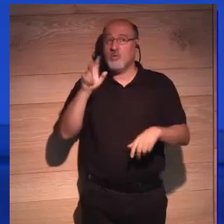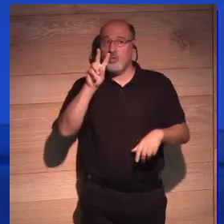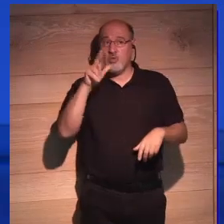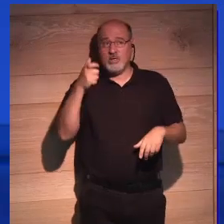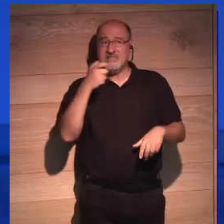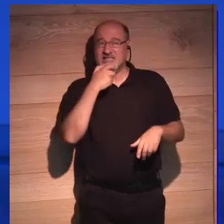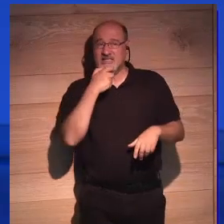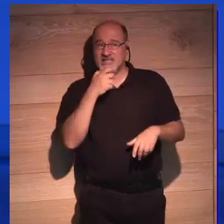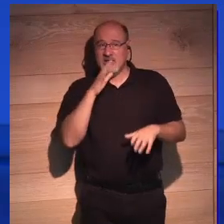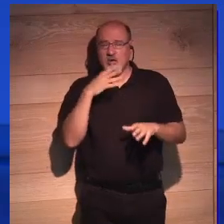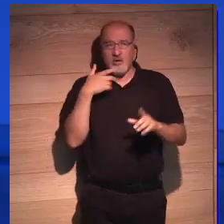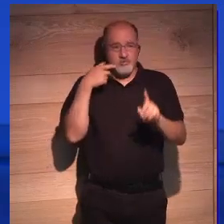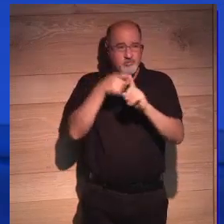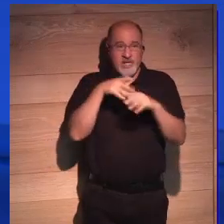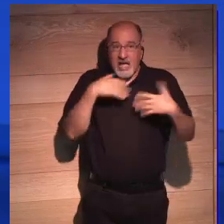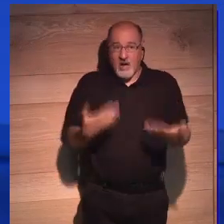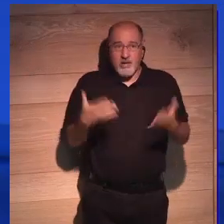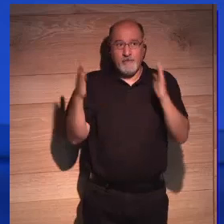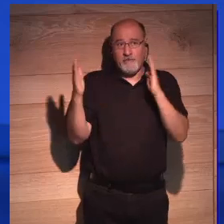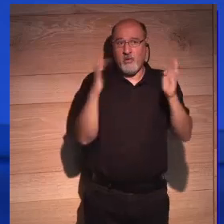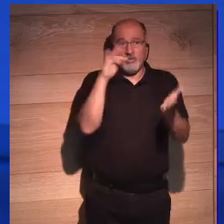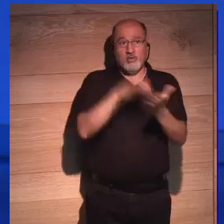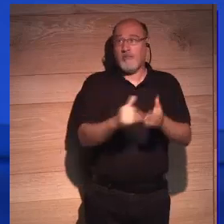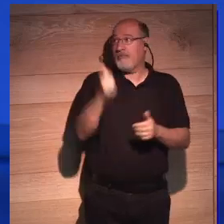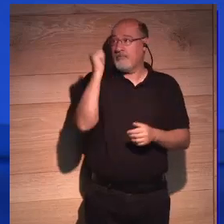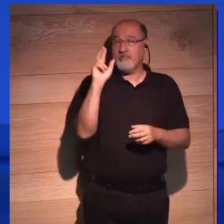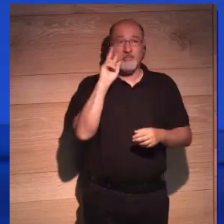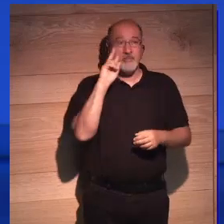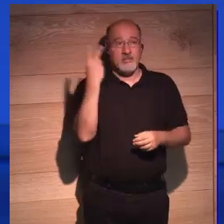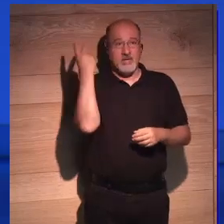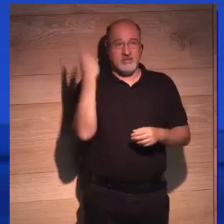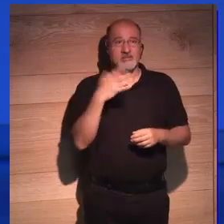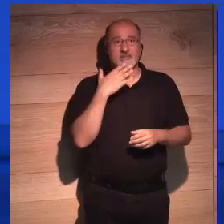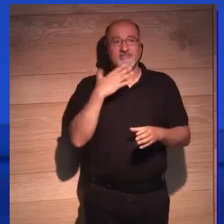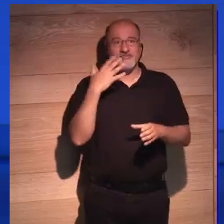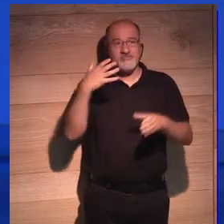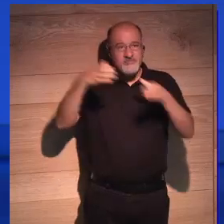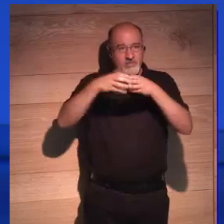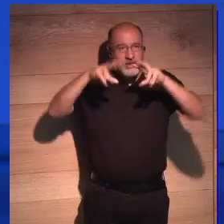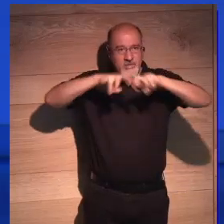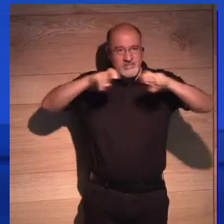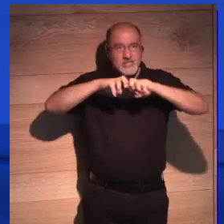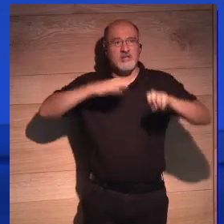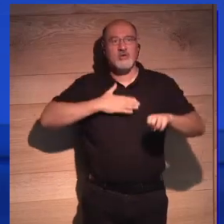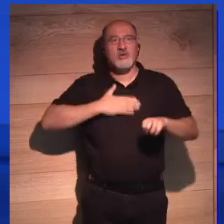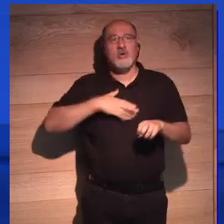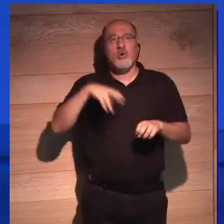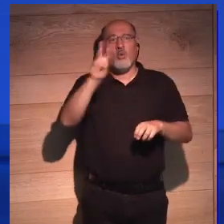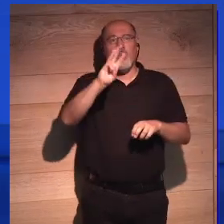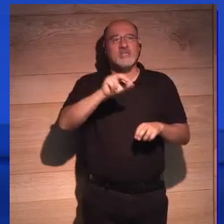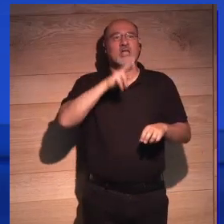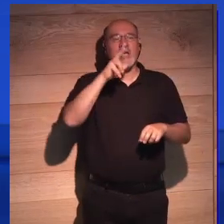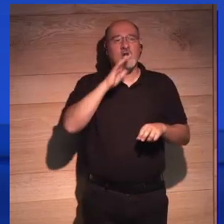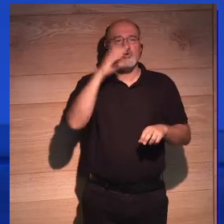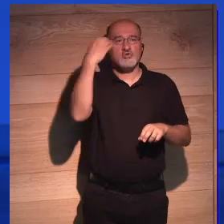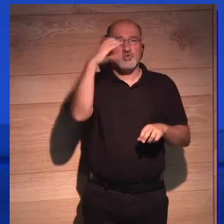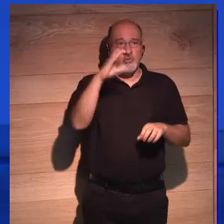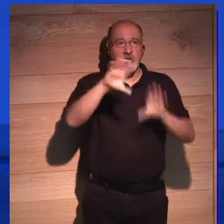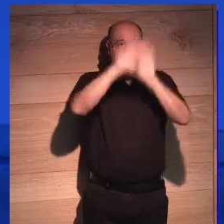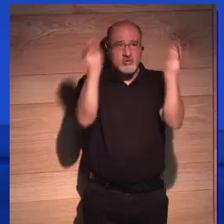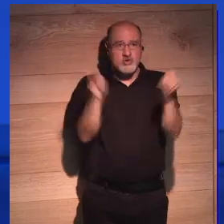now. According to PwC, we've got about 9% of the global market share. According